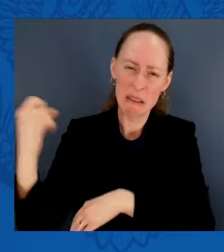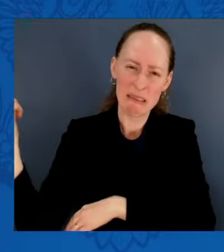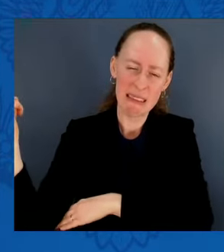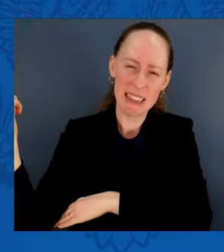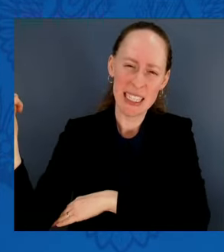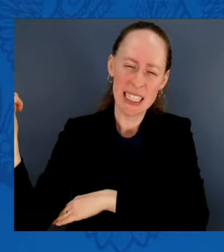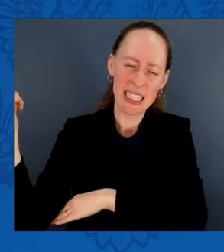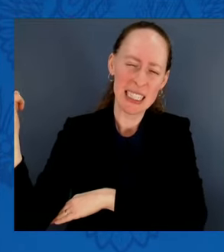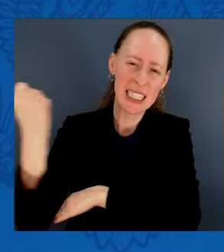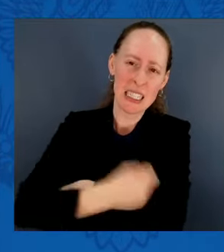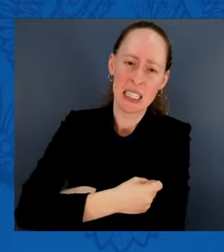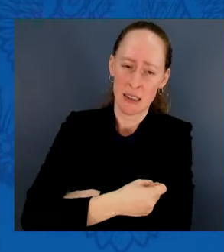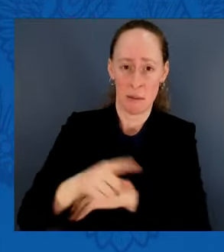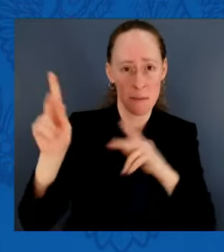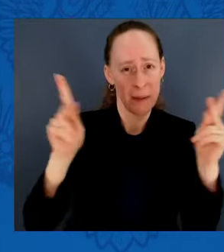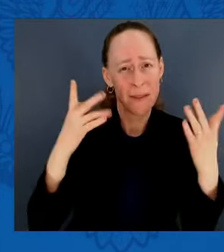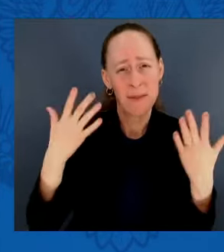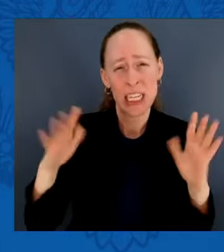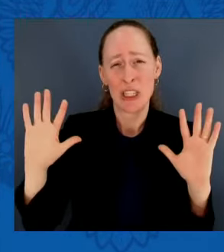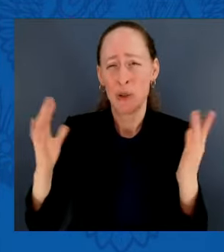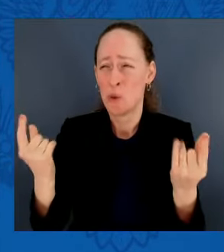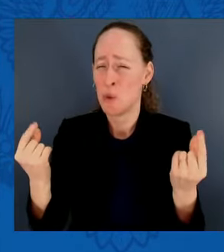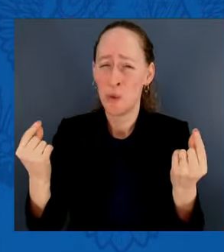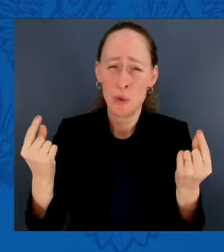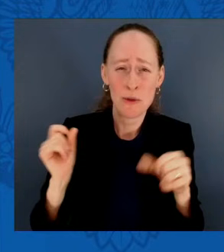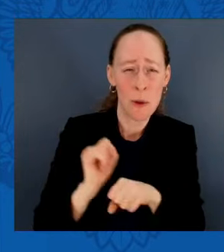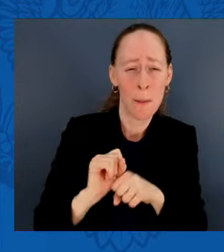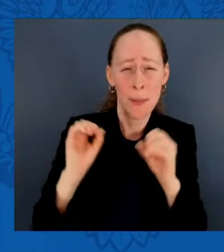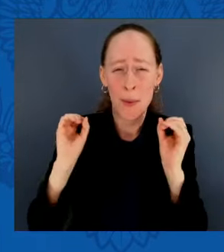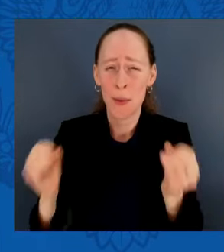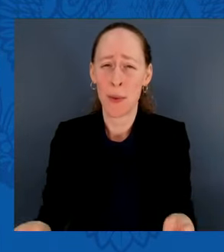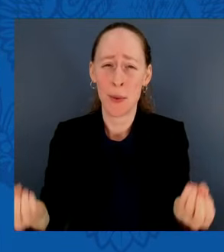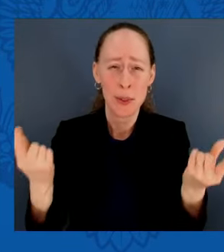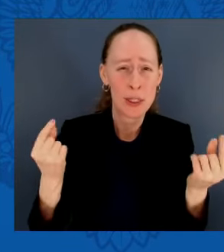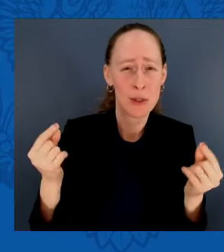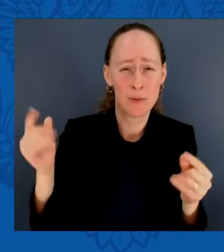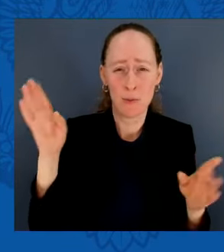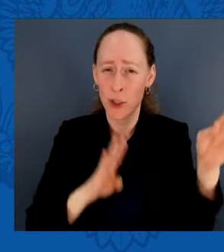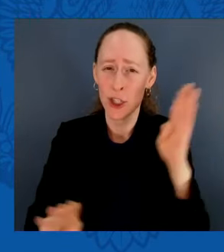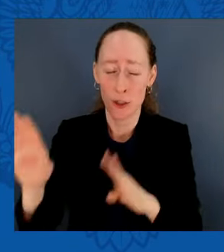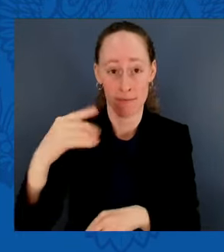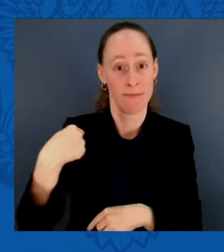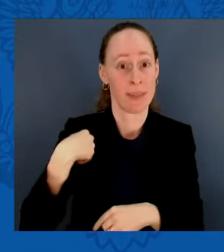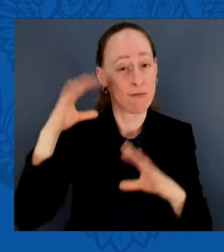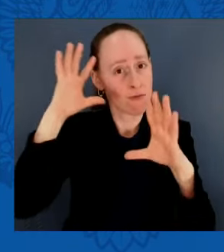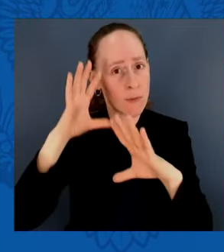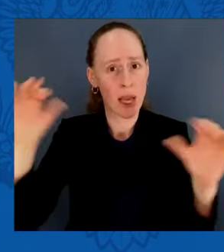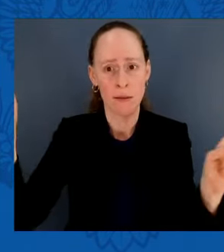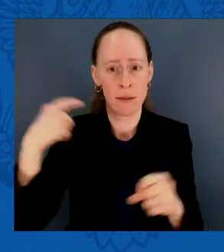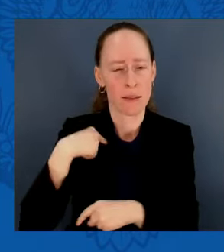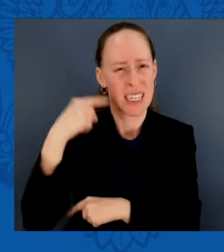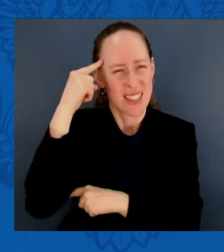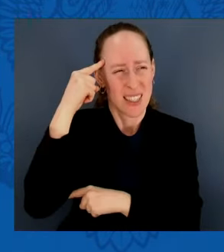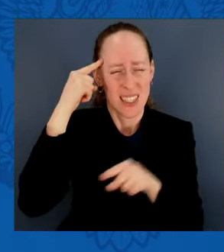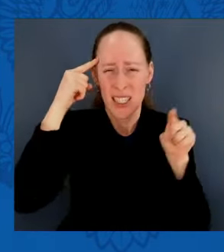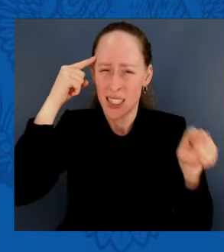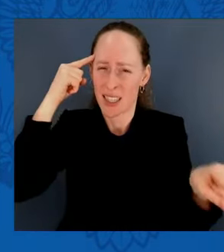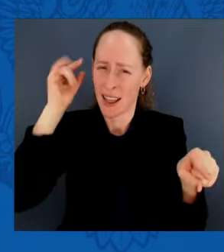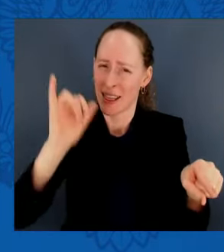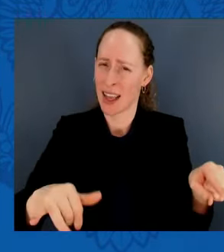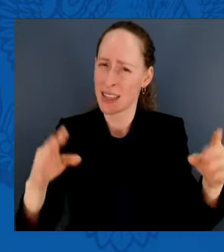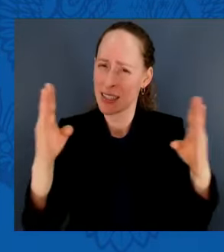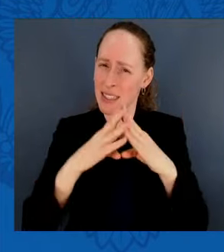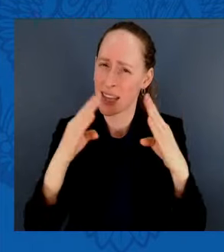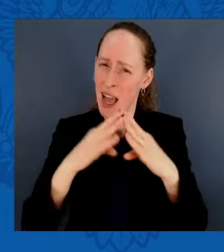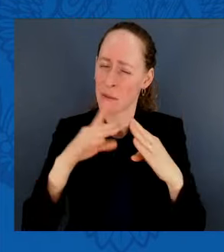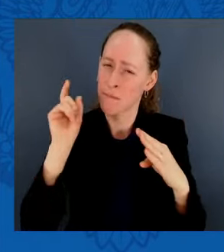fading. Then I was elected to office, and we raised the Belvidere repeatedly with auto companies, knowing unions would make all the difference. The